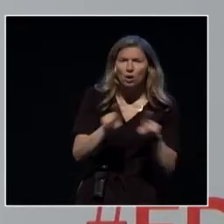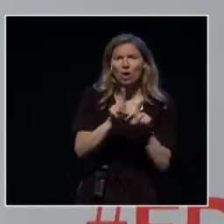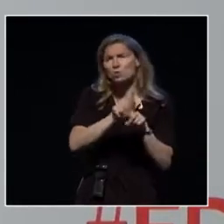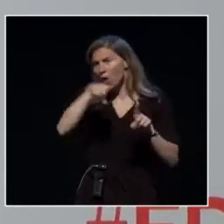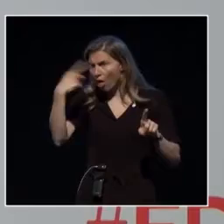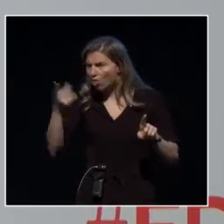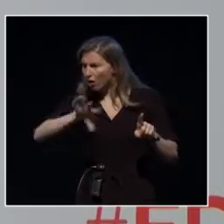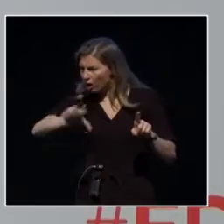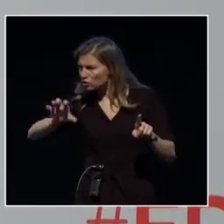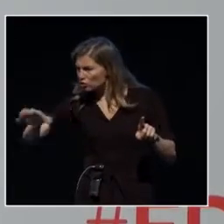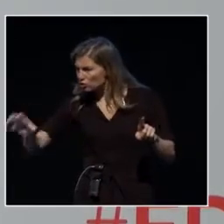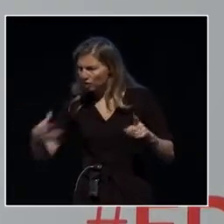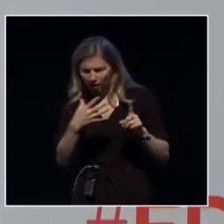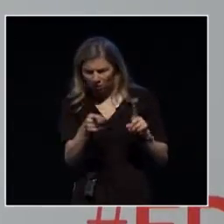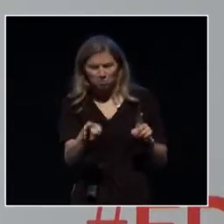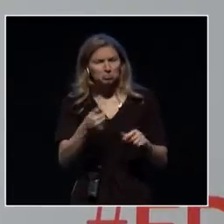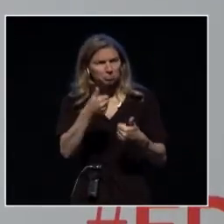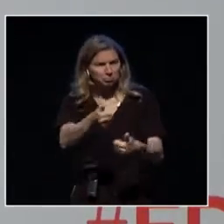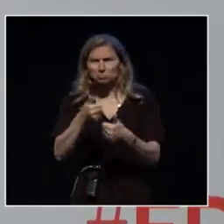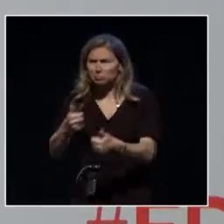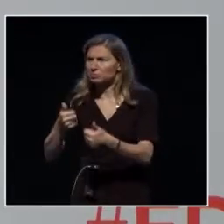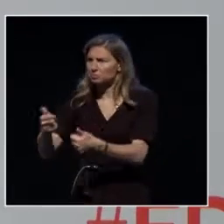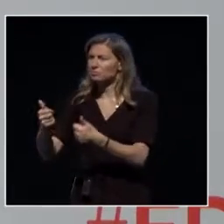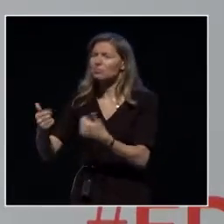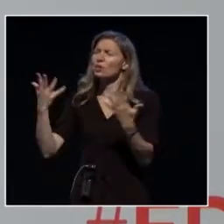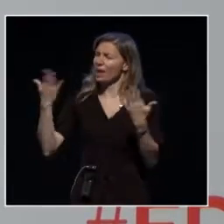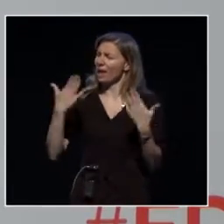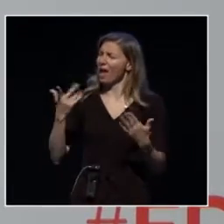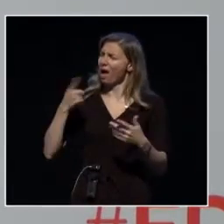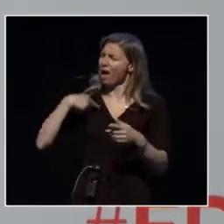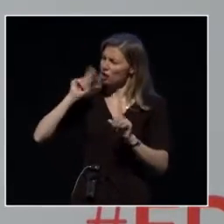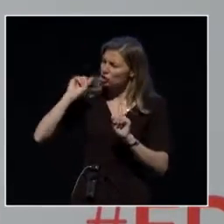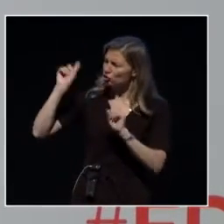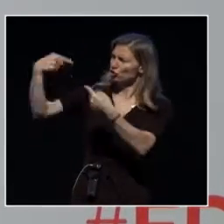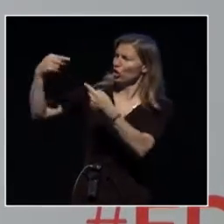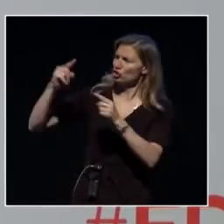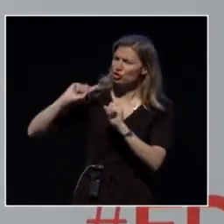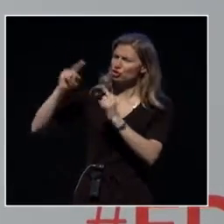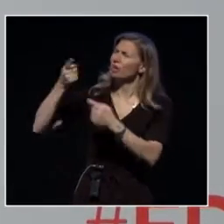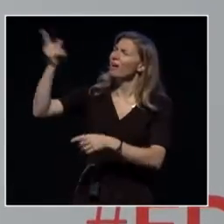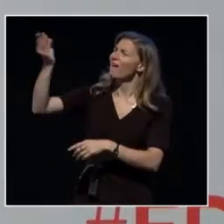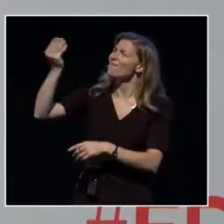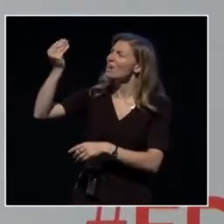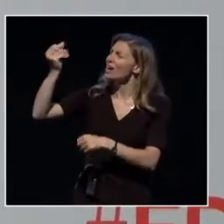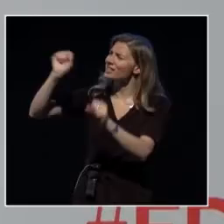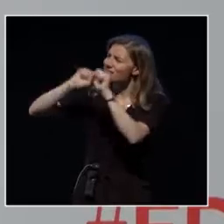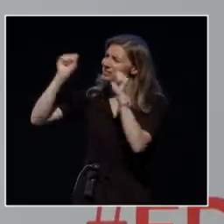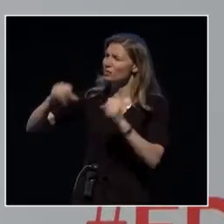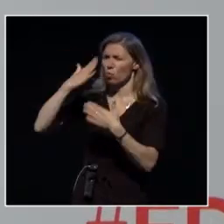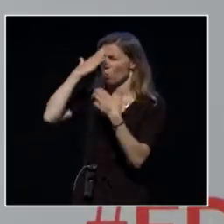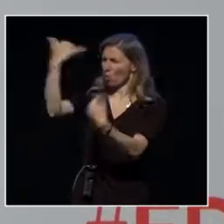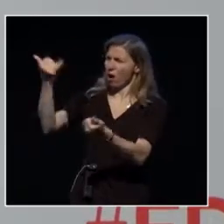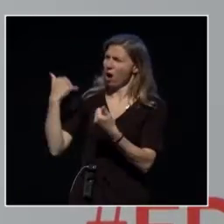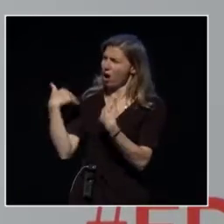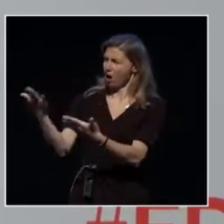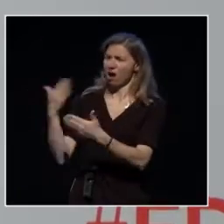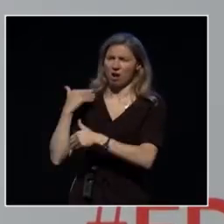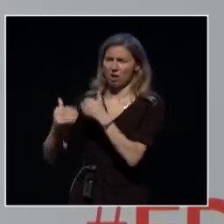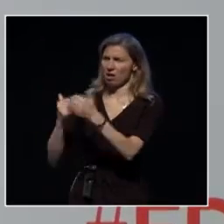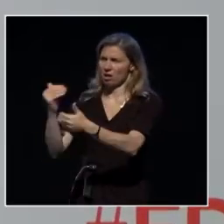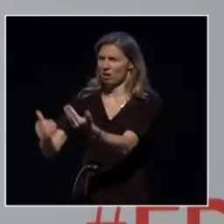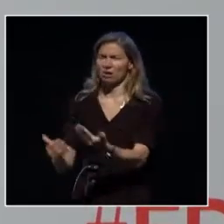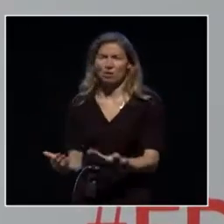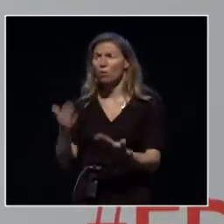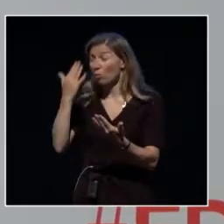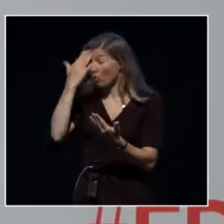have no problem there. So I challenge those things. Why the financial system has to be done in a certain way, it cannot be done other